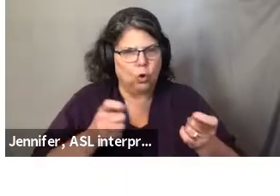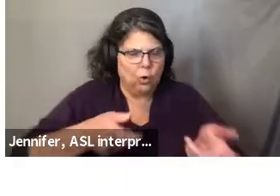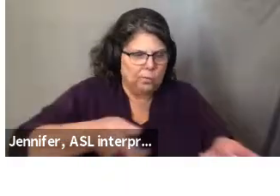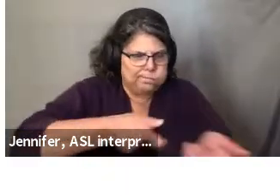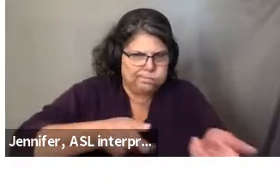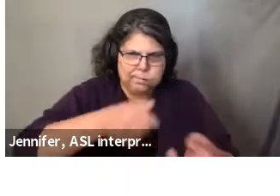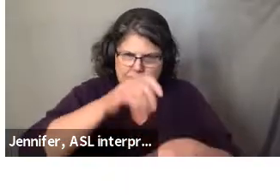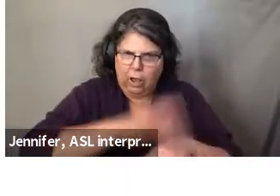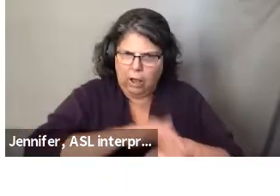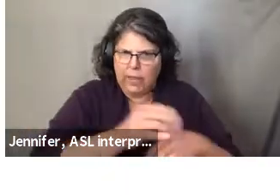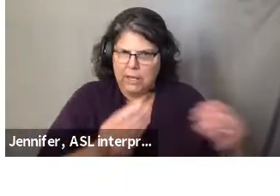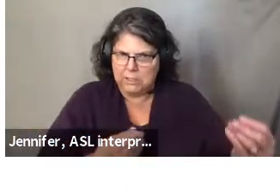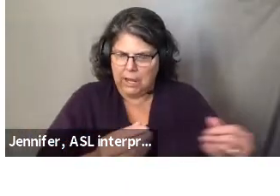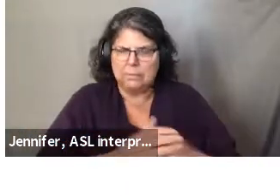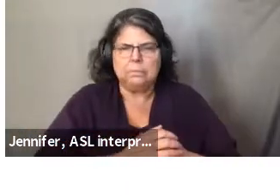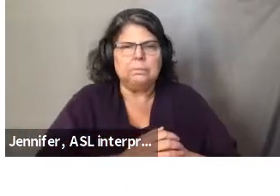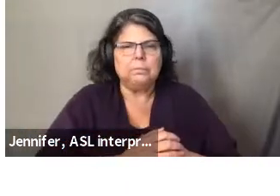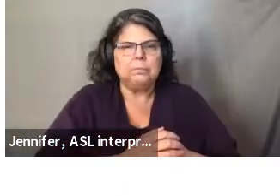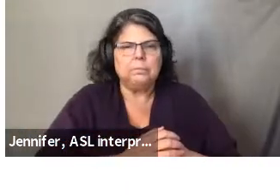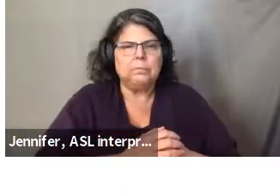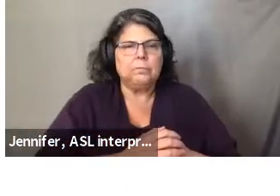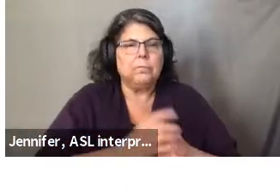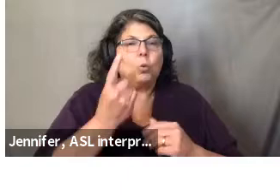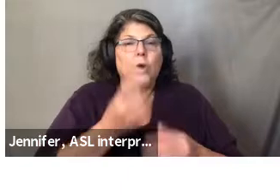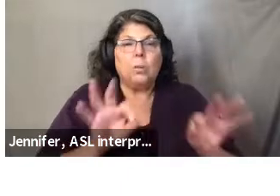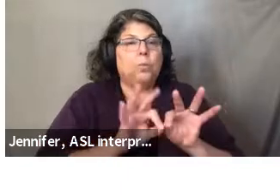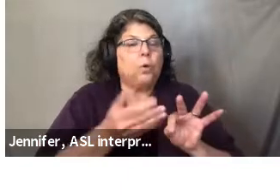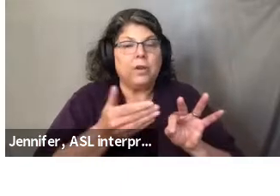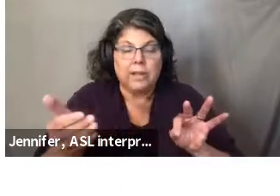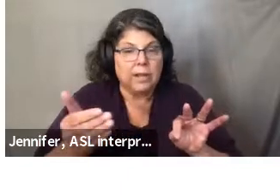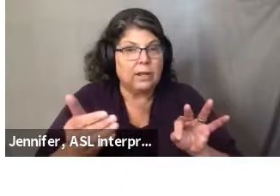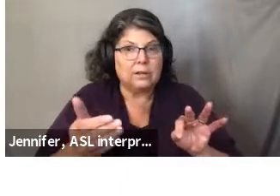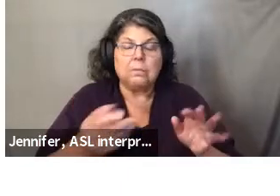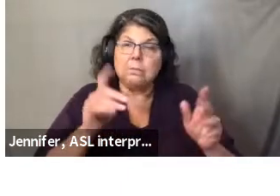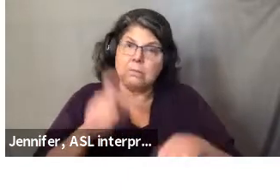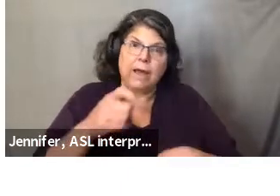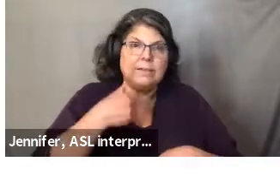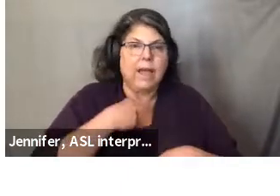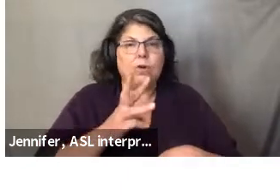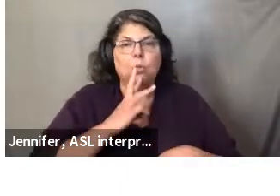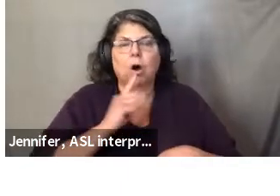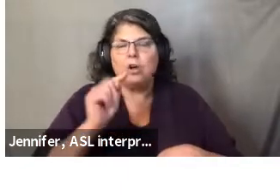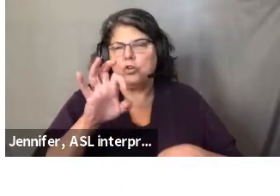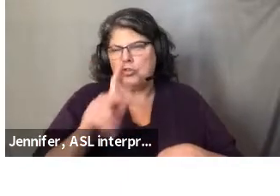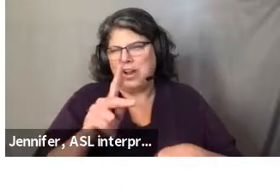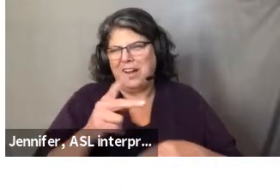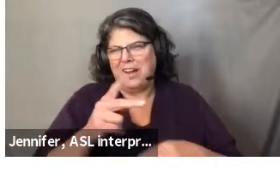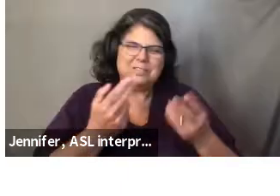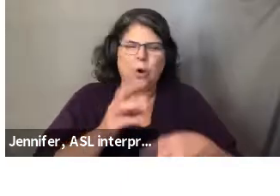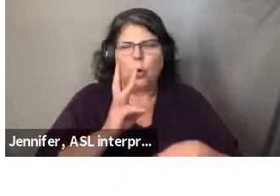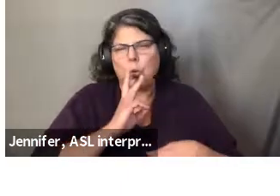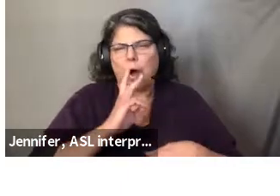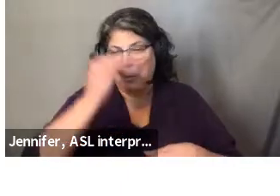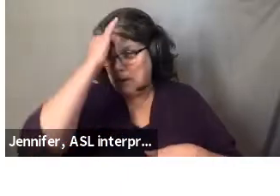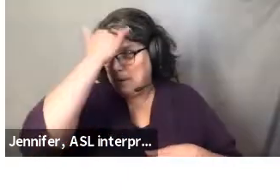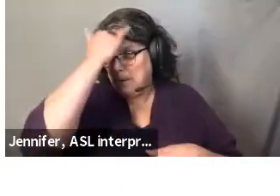So one important aspect of this, in equipment-wise, is having water trucks, water buffaloes for good